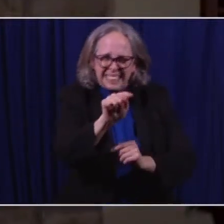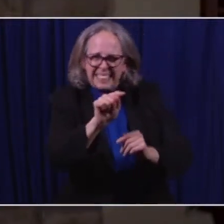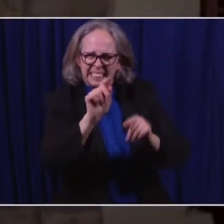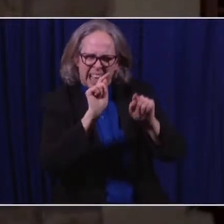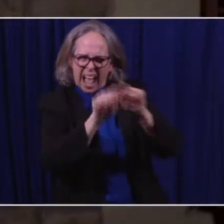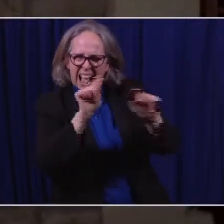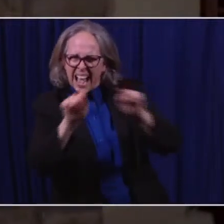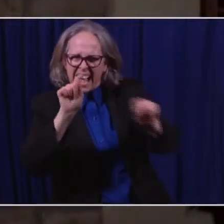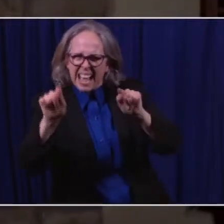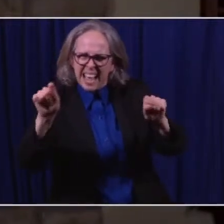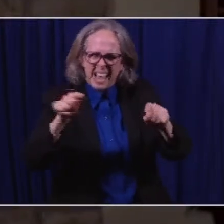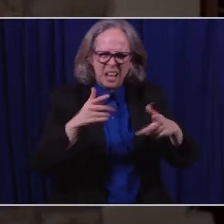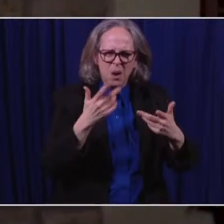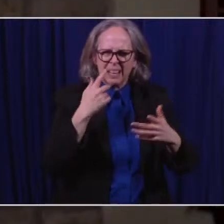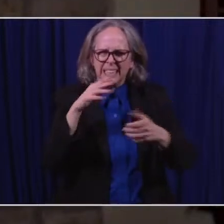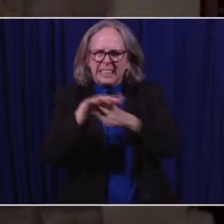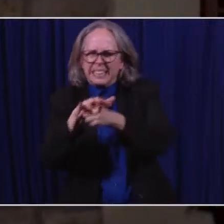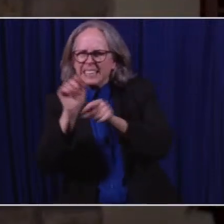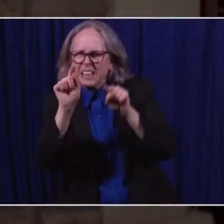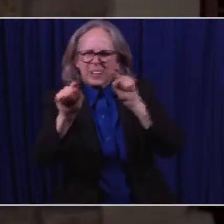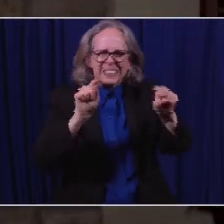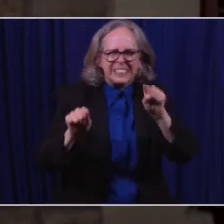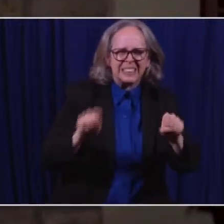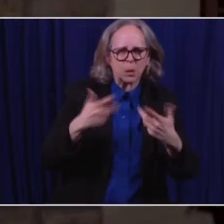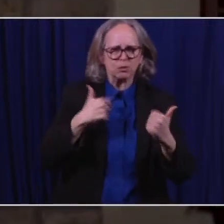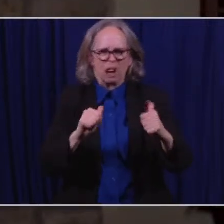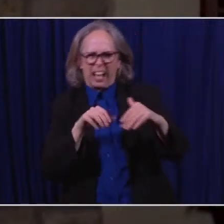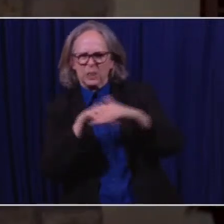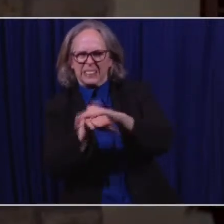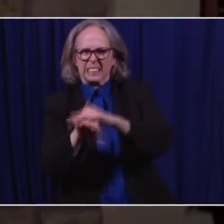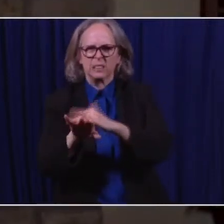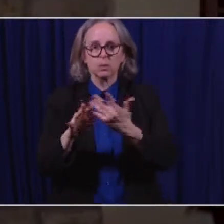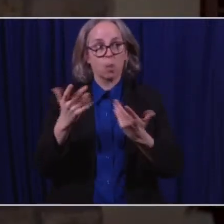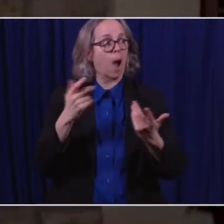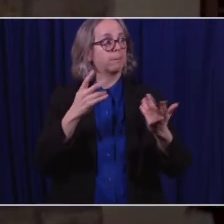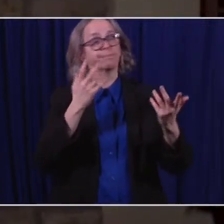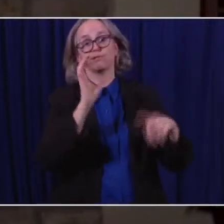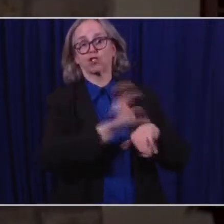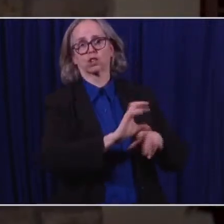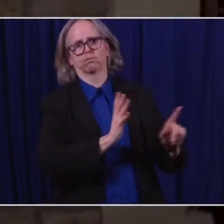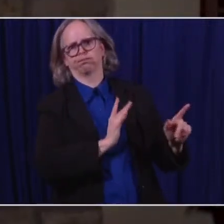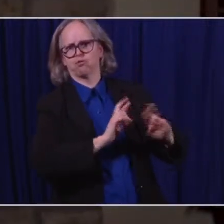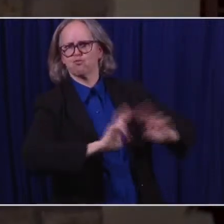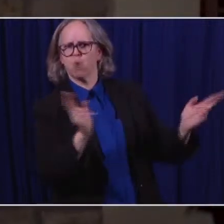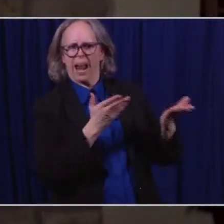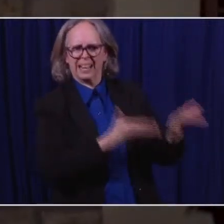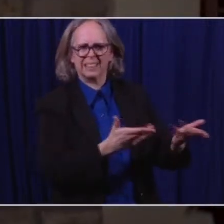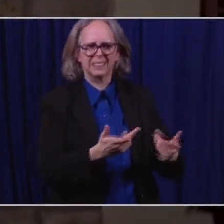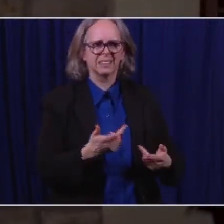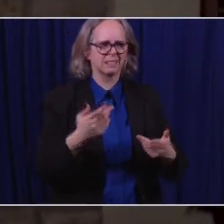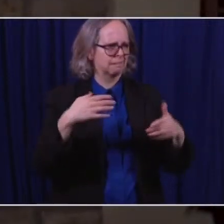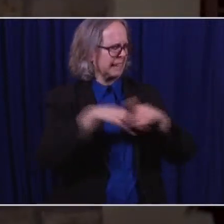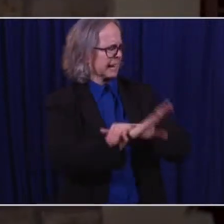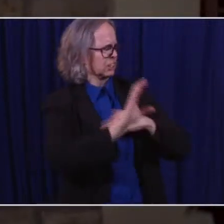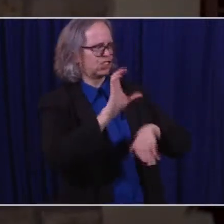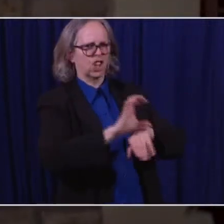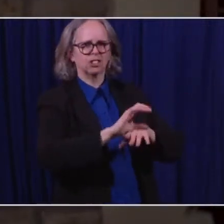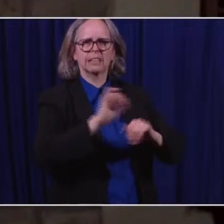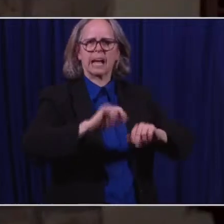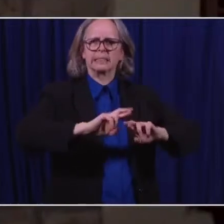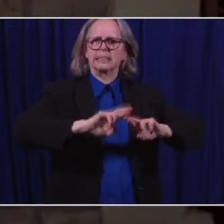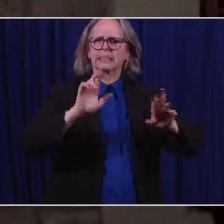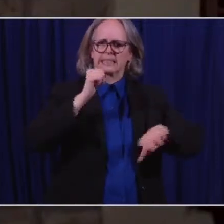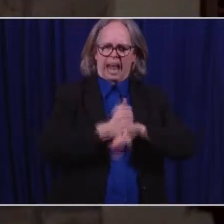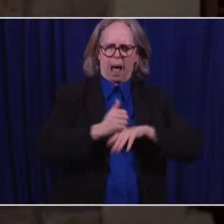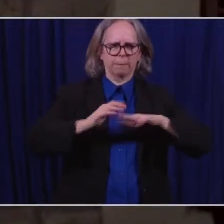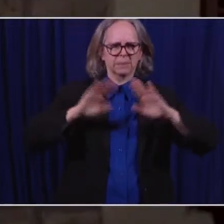where, again, people are already there, where we can go into the lobby and set something up and make it more convenient for